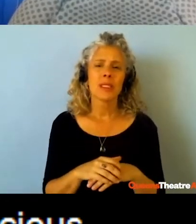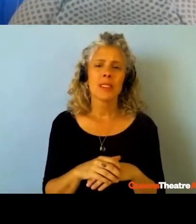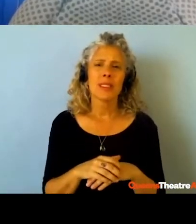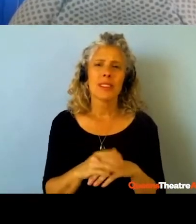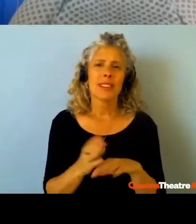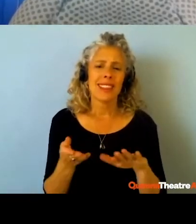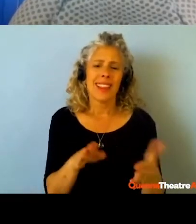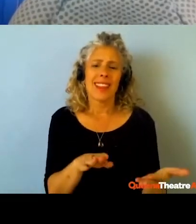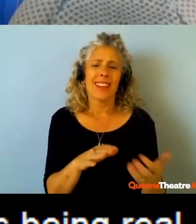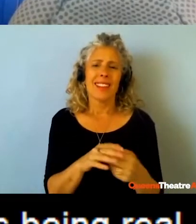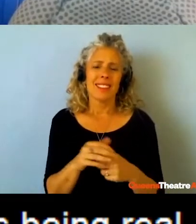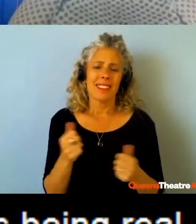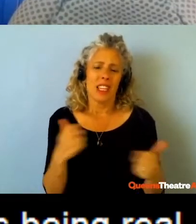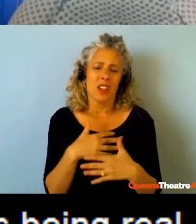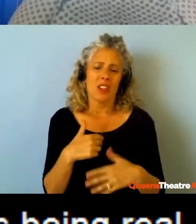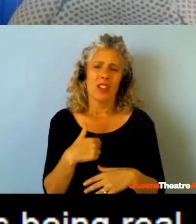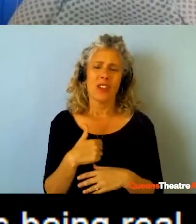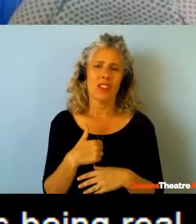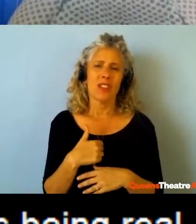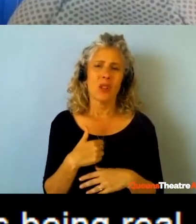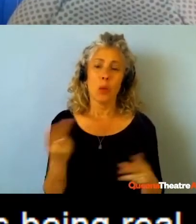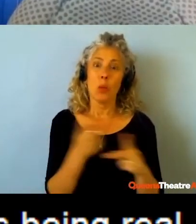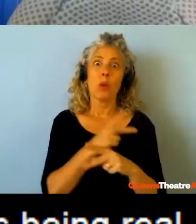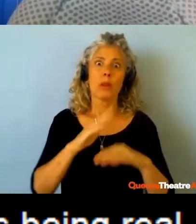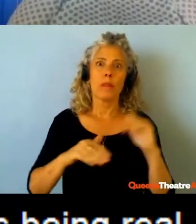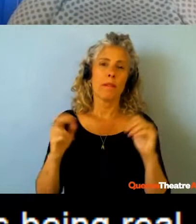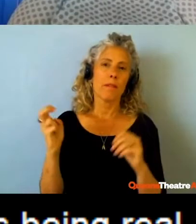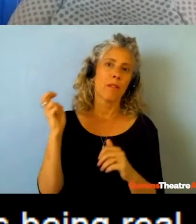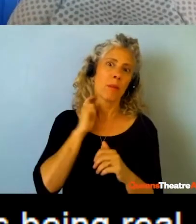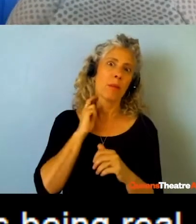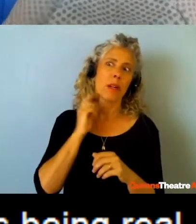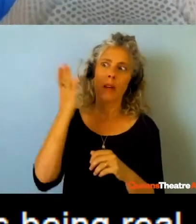scary. Scarier than vampires being real.